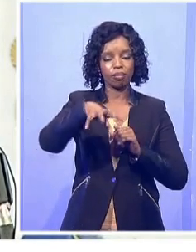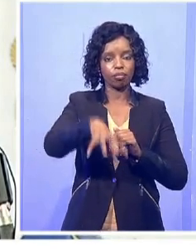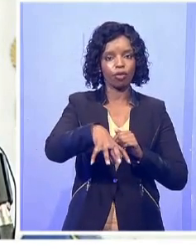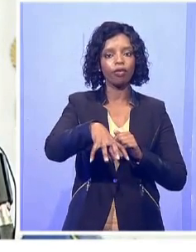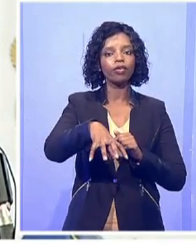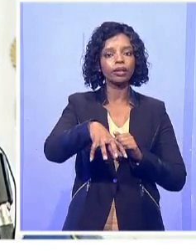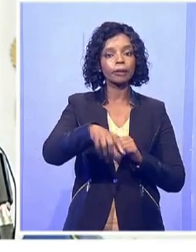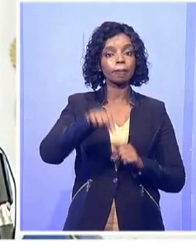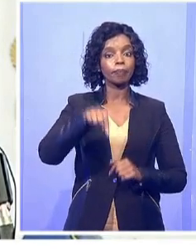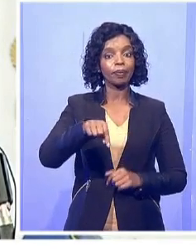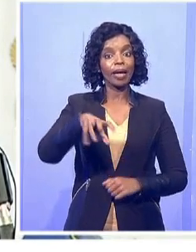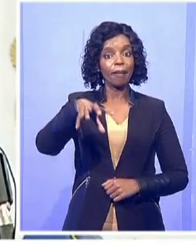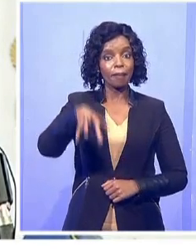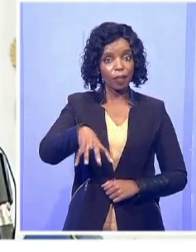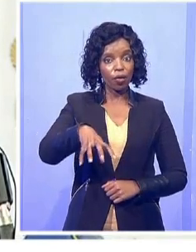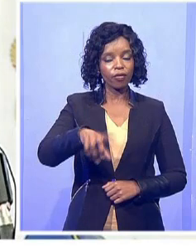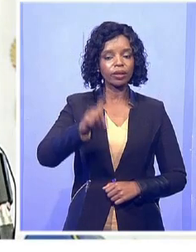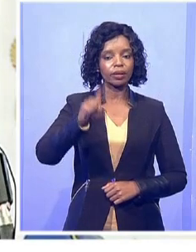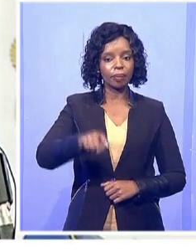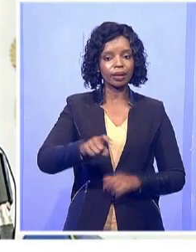be represented.